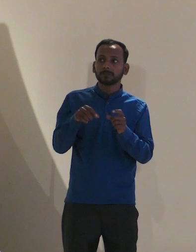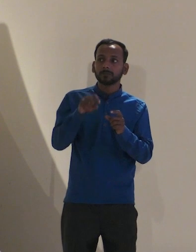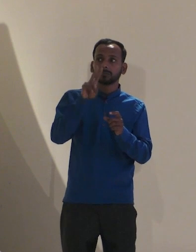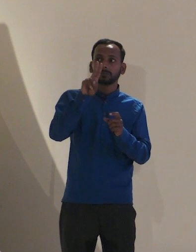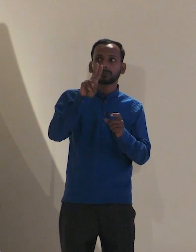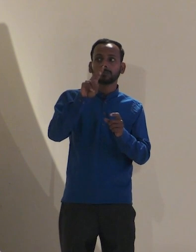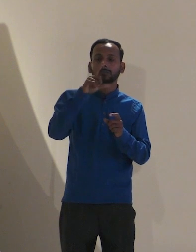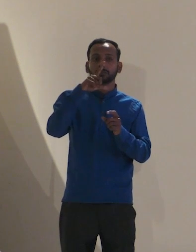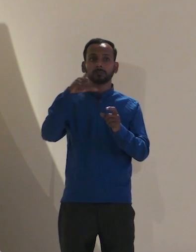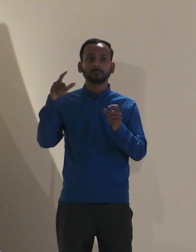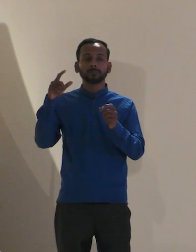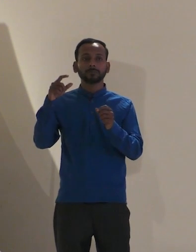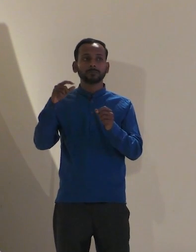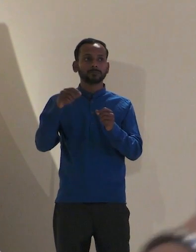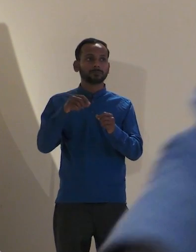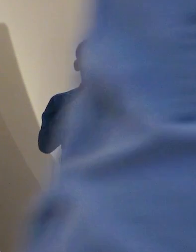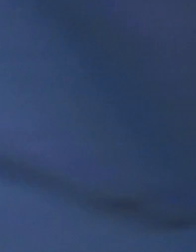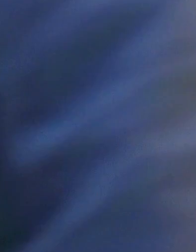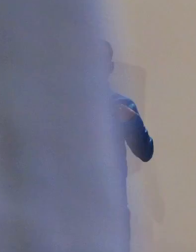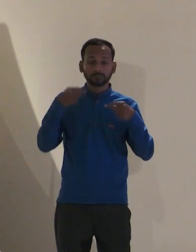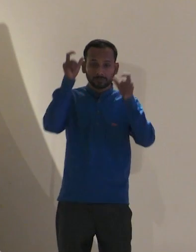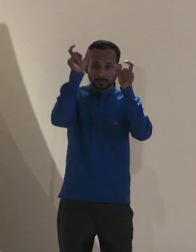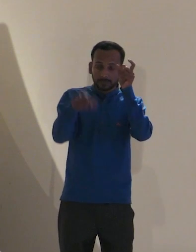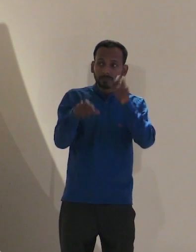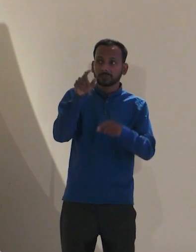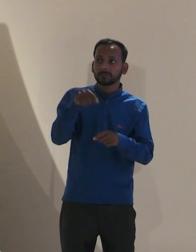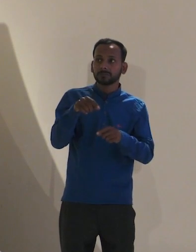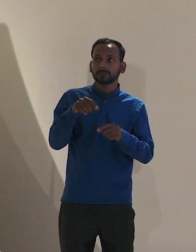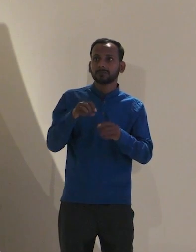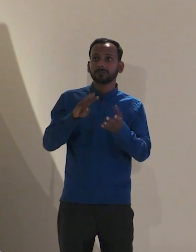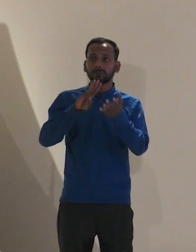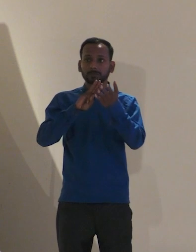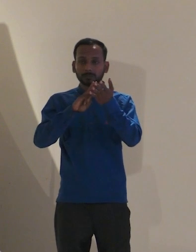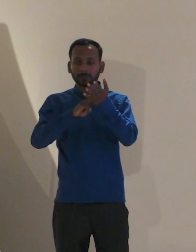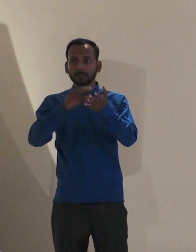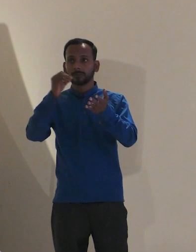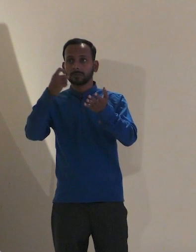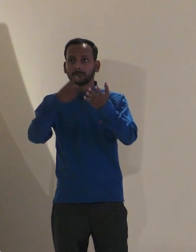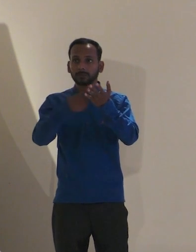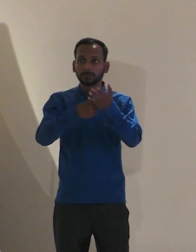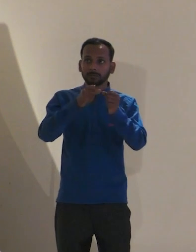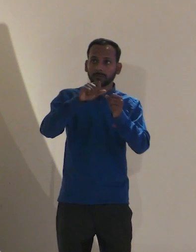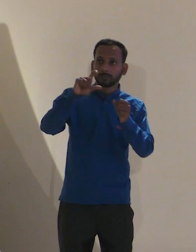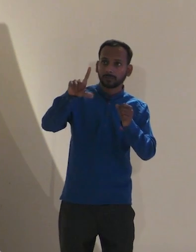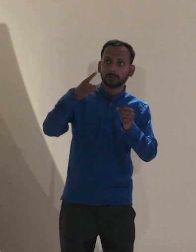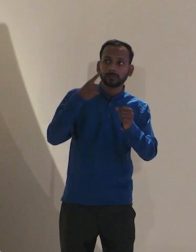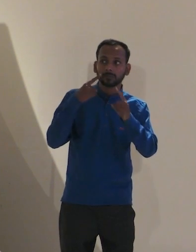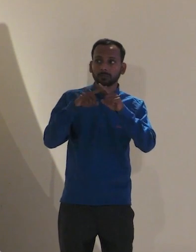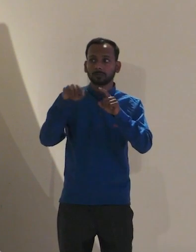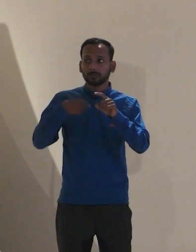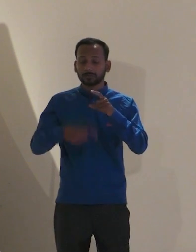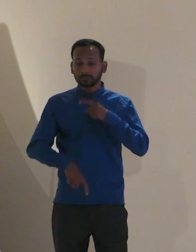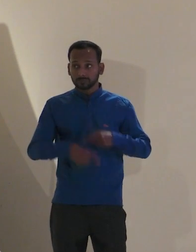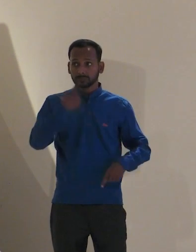each doctor. So morality and humanity is necessary for the doctor and for